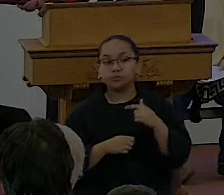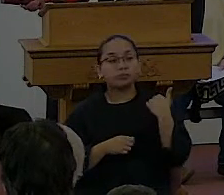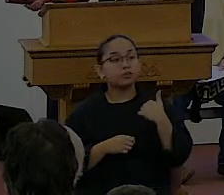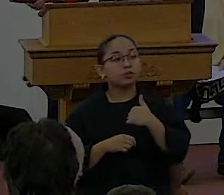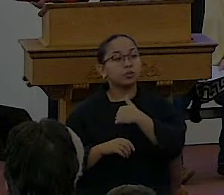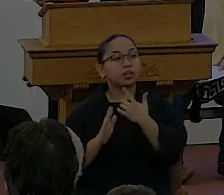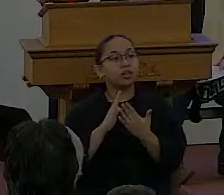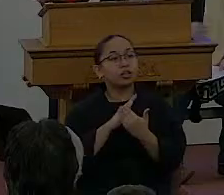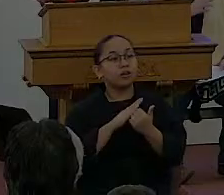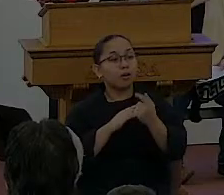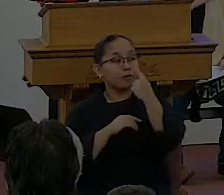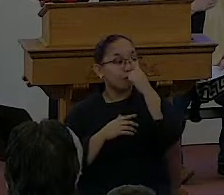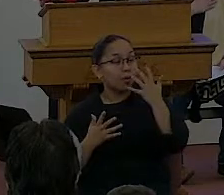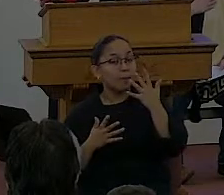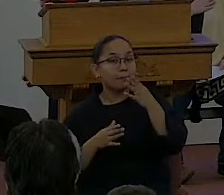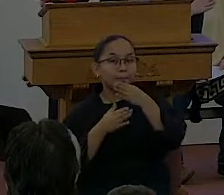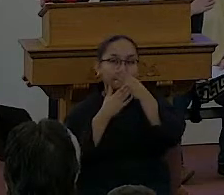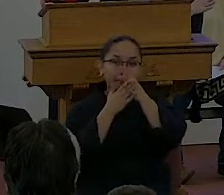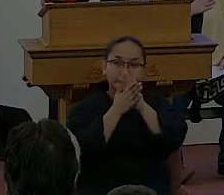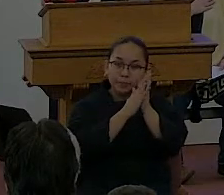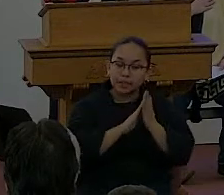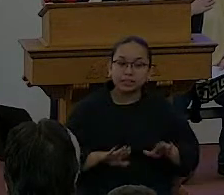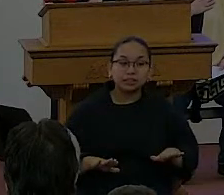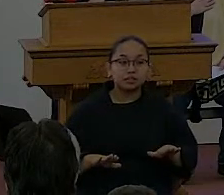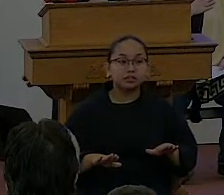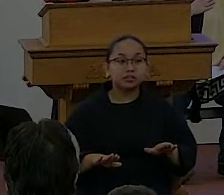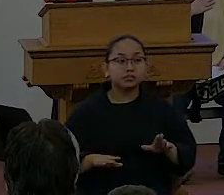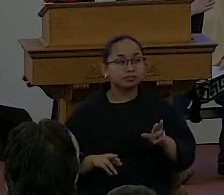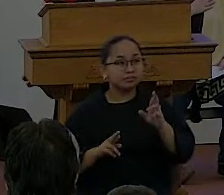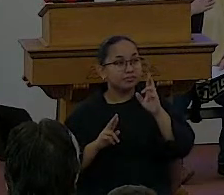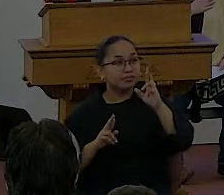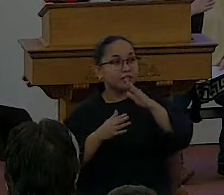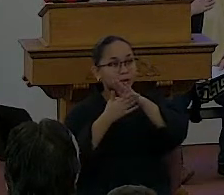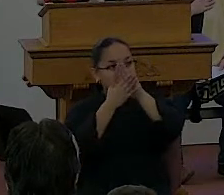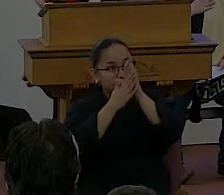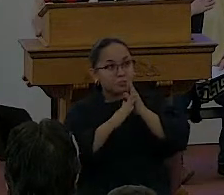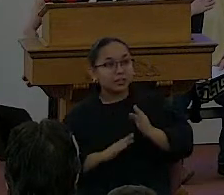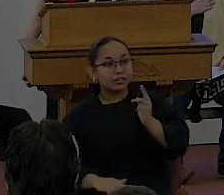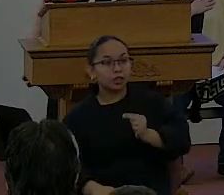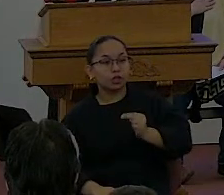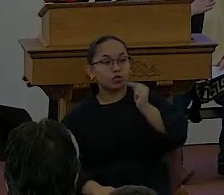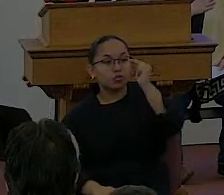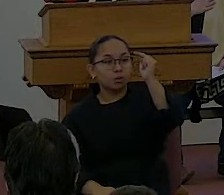peace. May there be peace in the north.